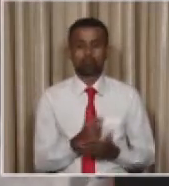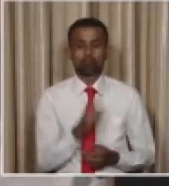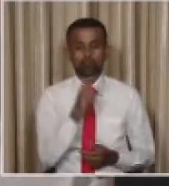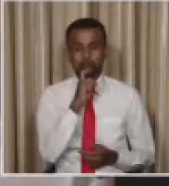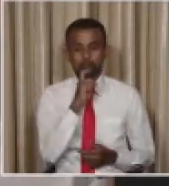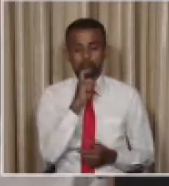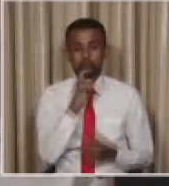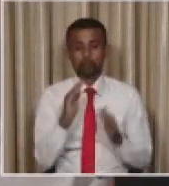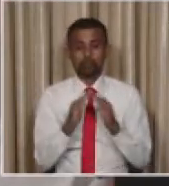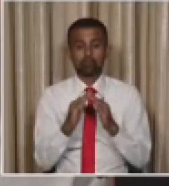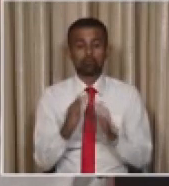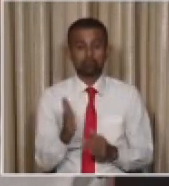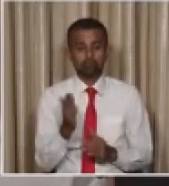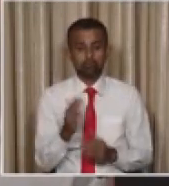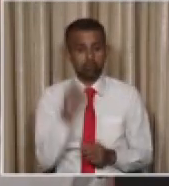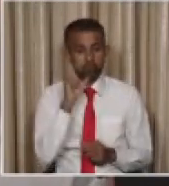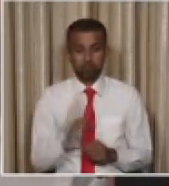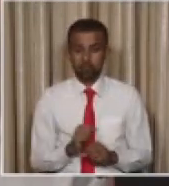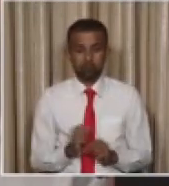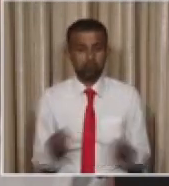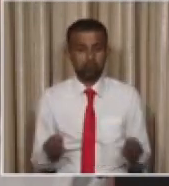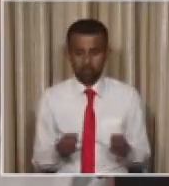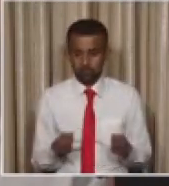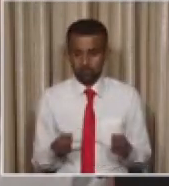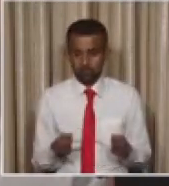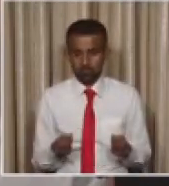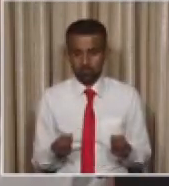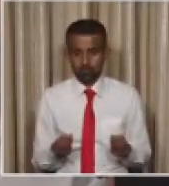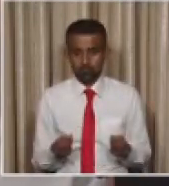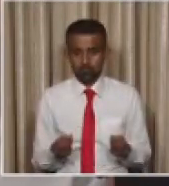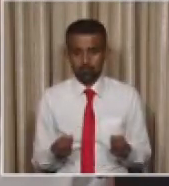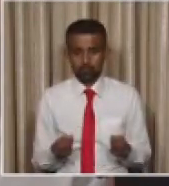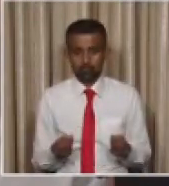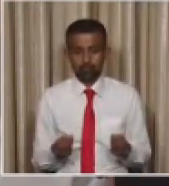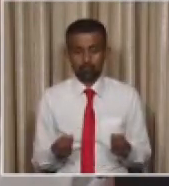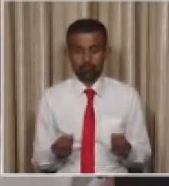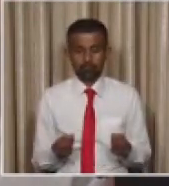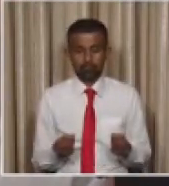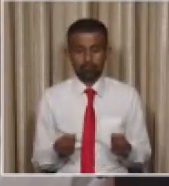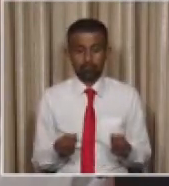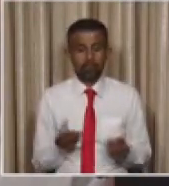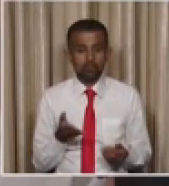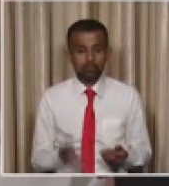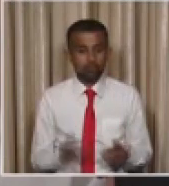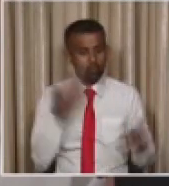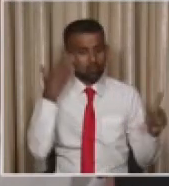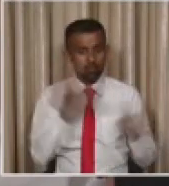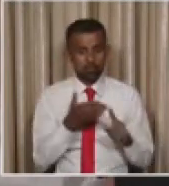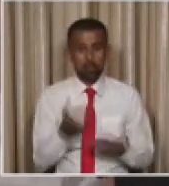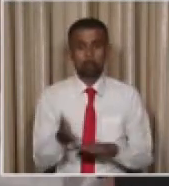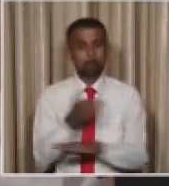they have done is all these have disappeared as if this court has eaten it up all the other judgments so in a way they are